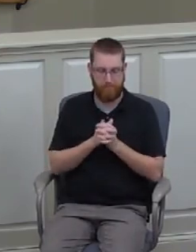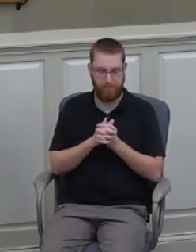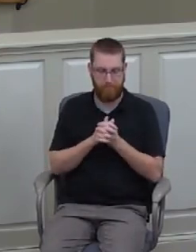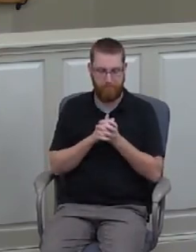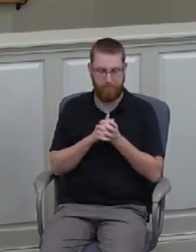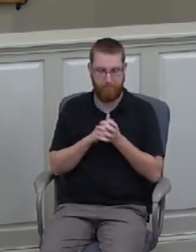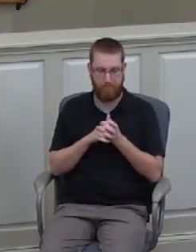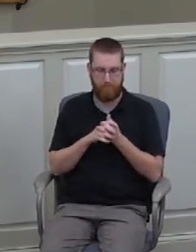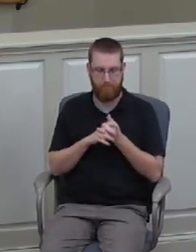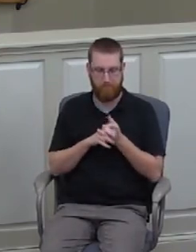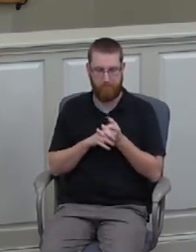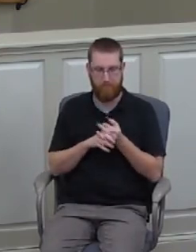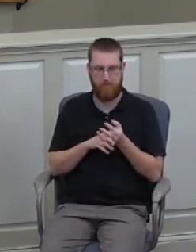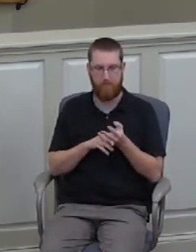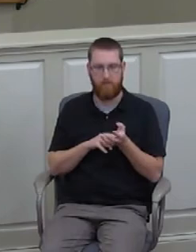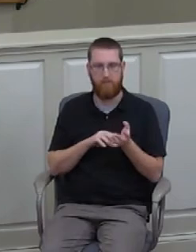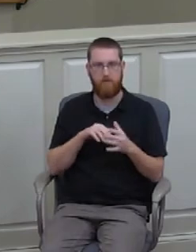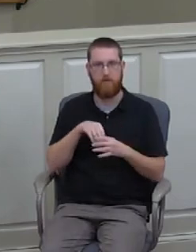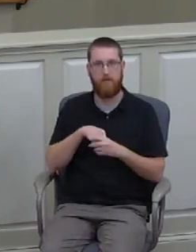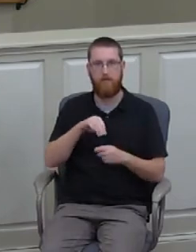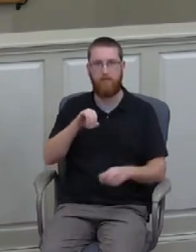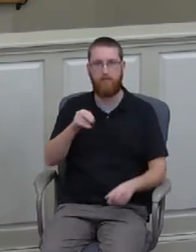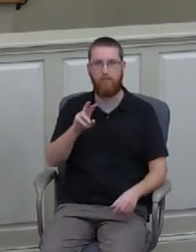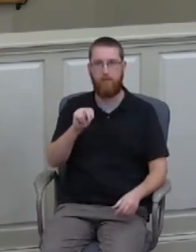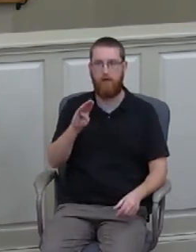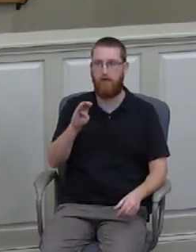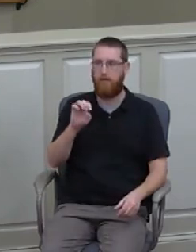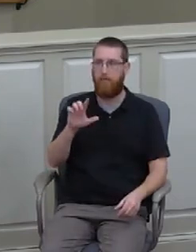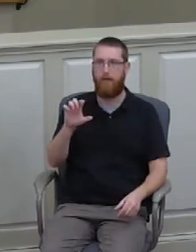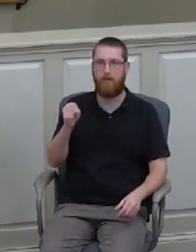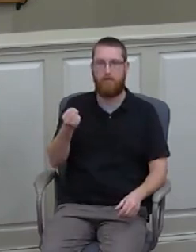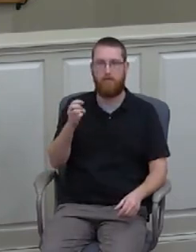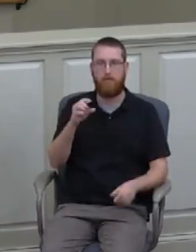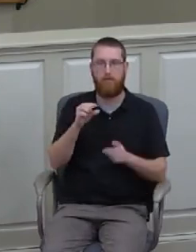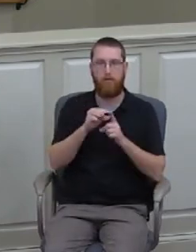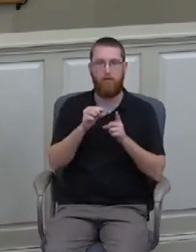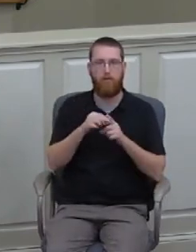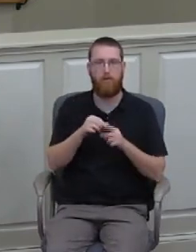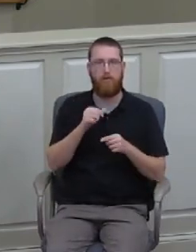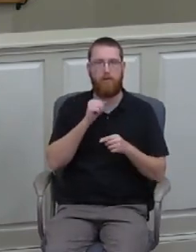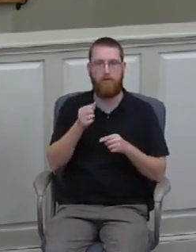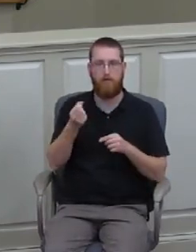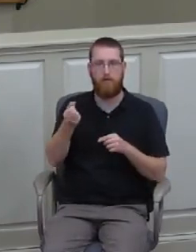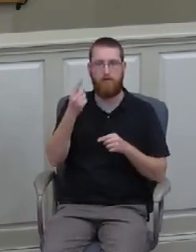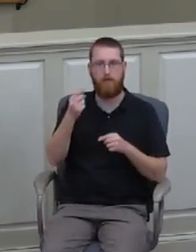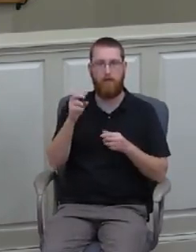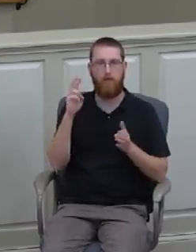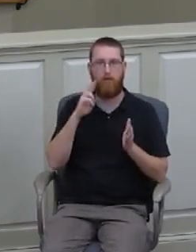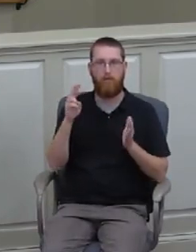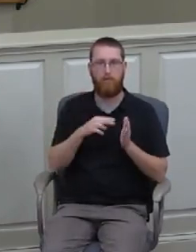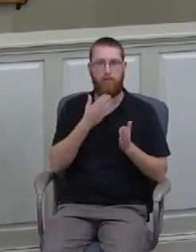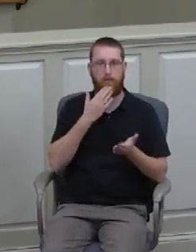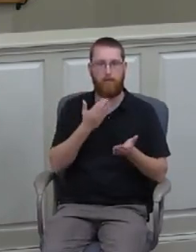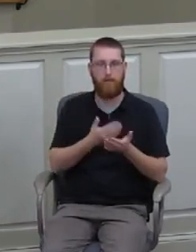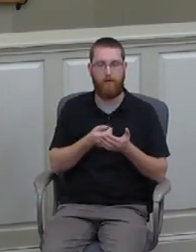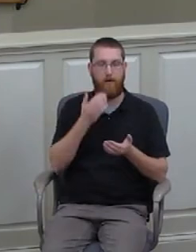which in John Bell's words, not mine, said he didn't understand. He knows they need to be there. Looks good to him.